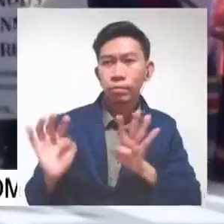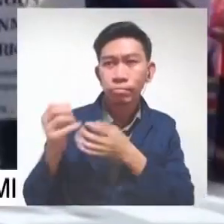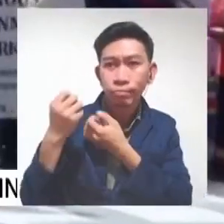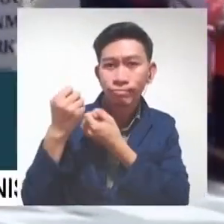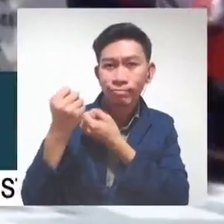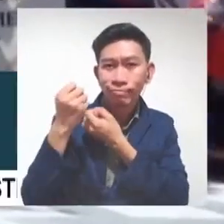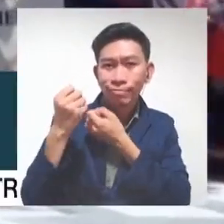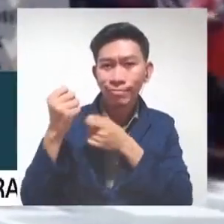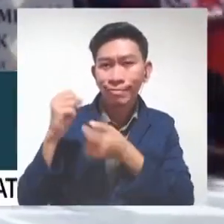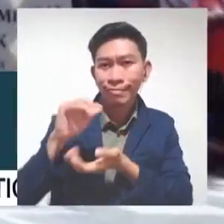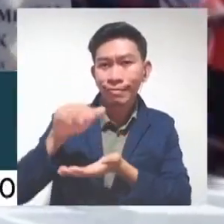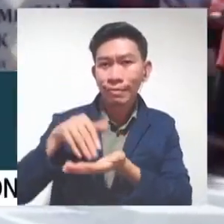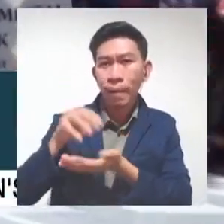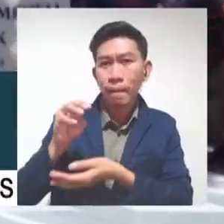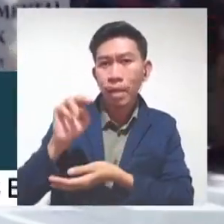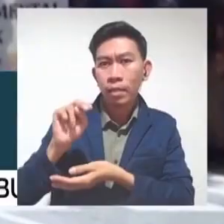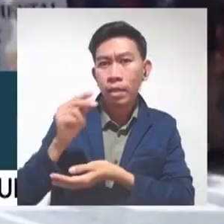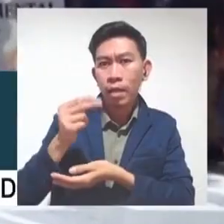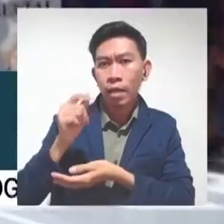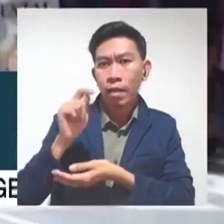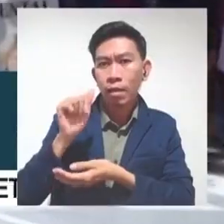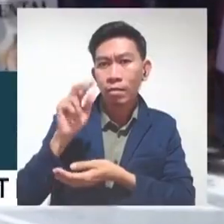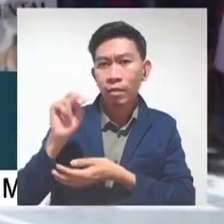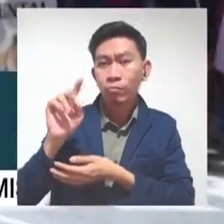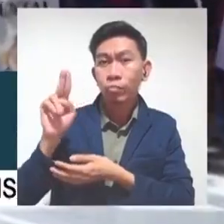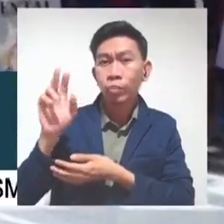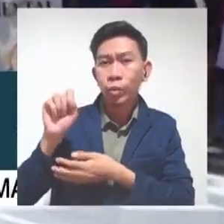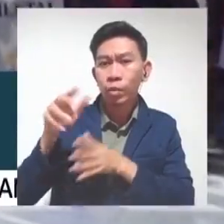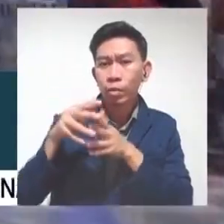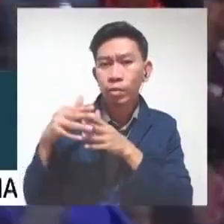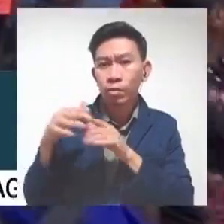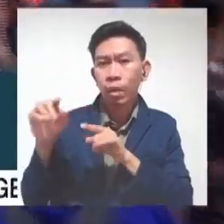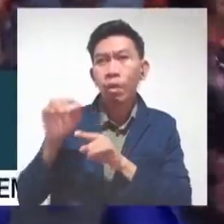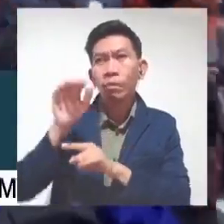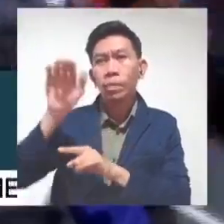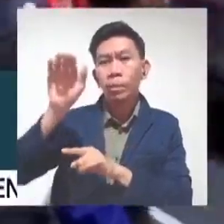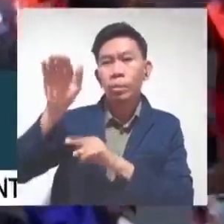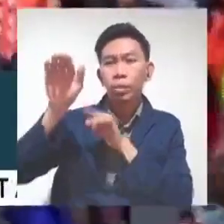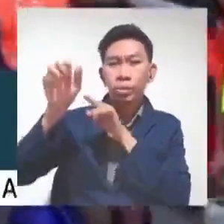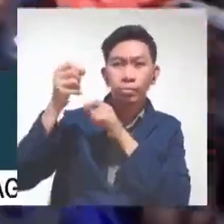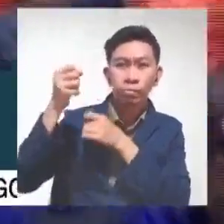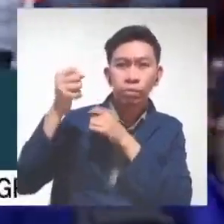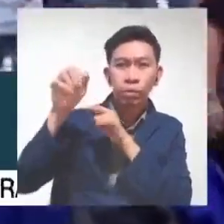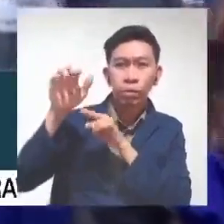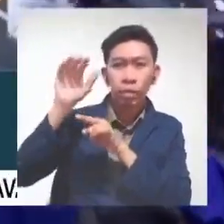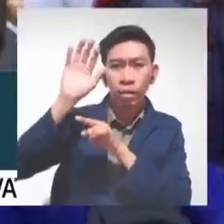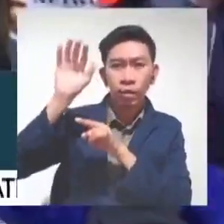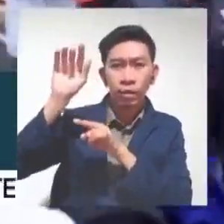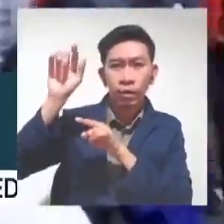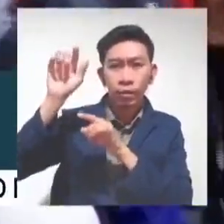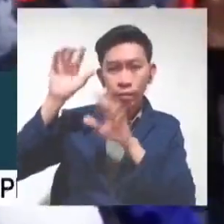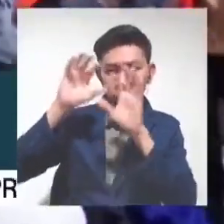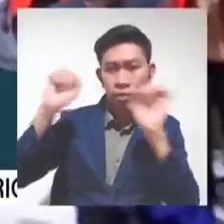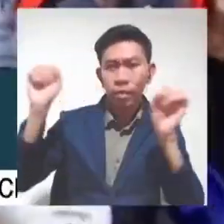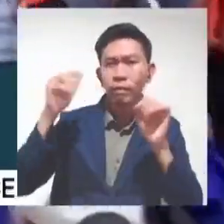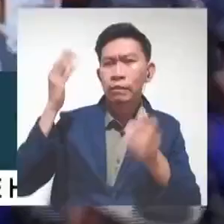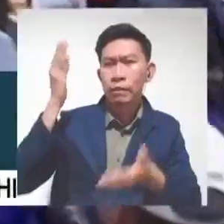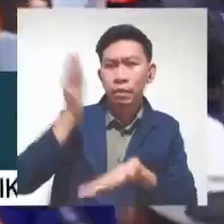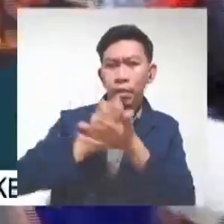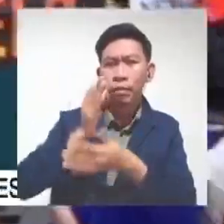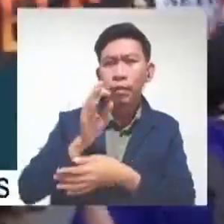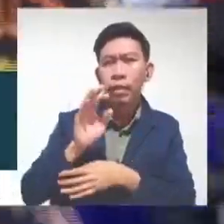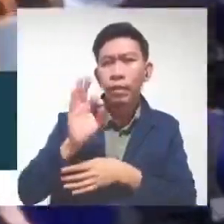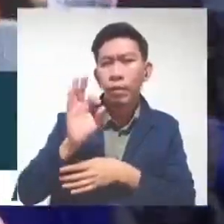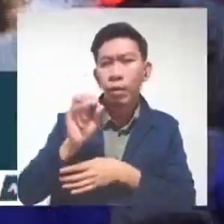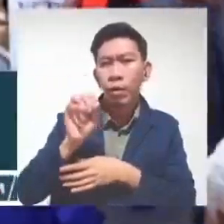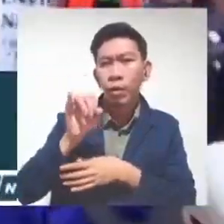Assembly. They're calling on President Biden and other world leaders to end the use of fossil fuels. Many scientists believe so-called